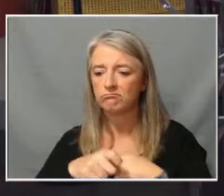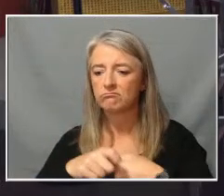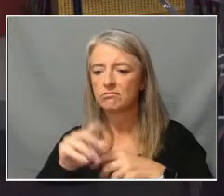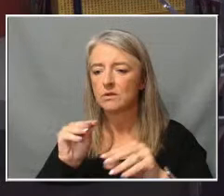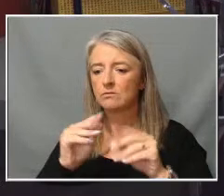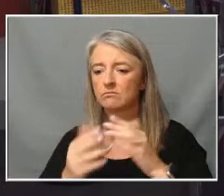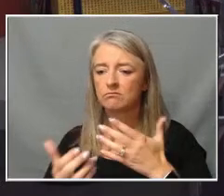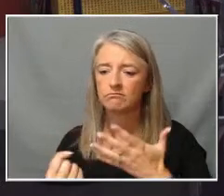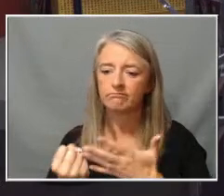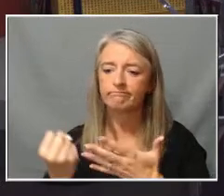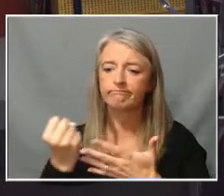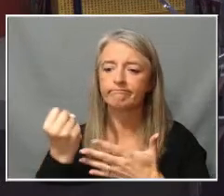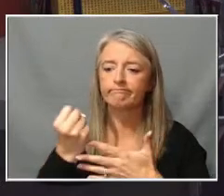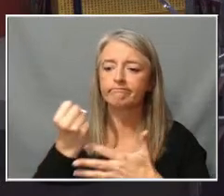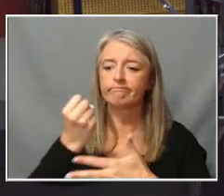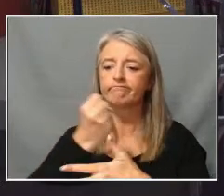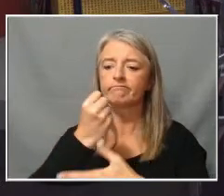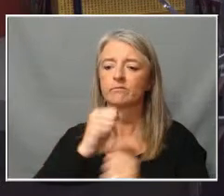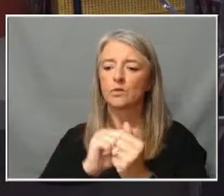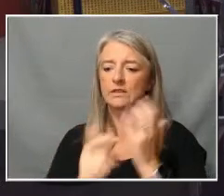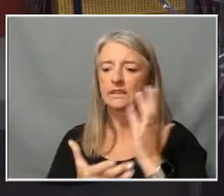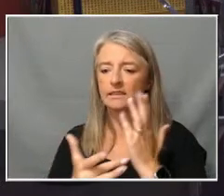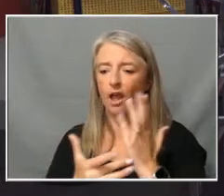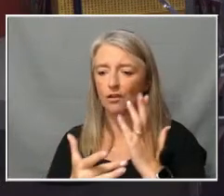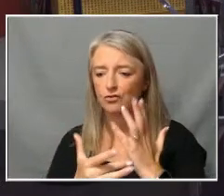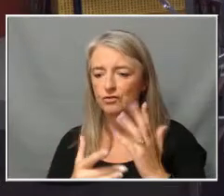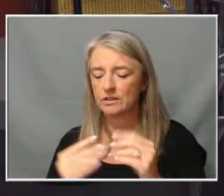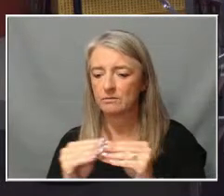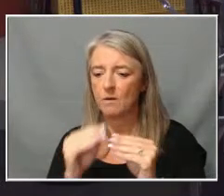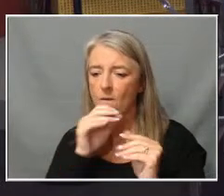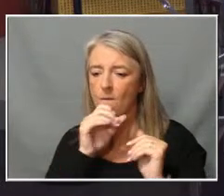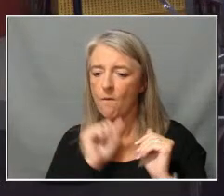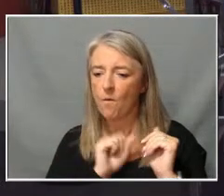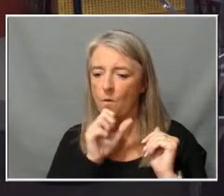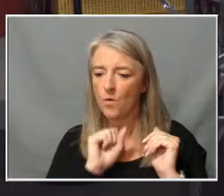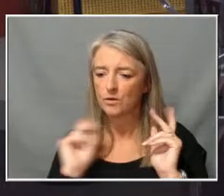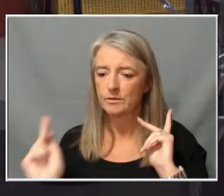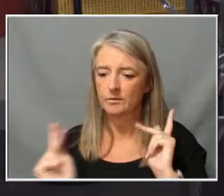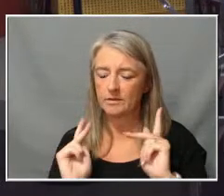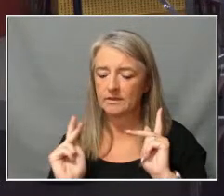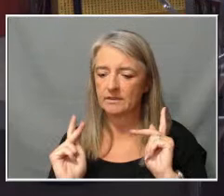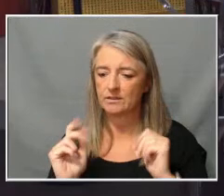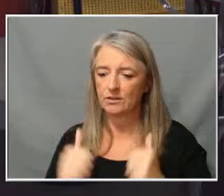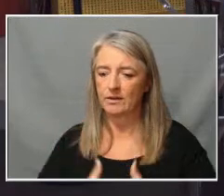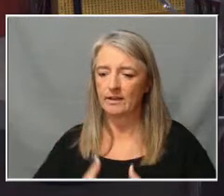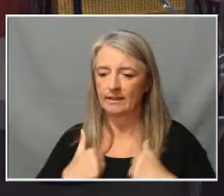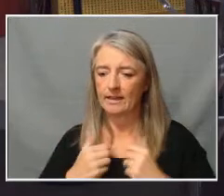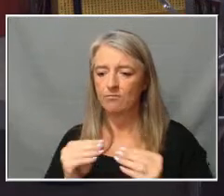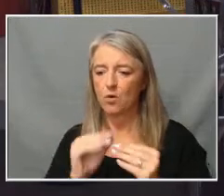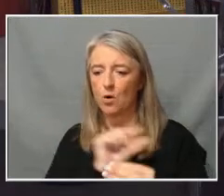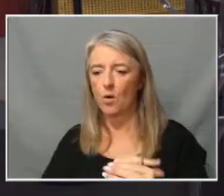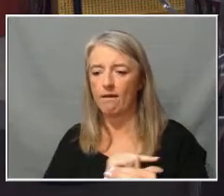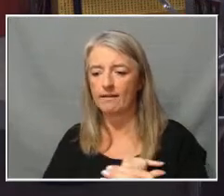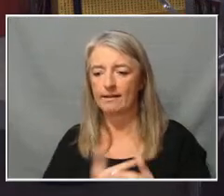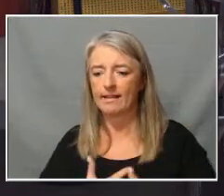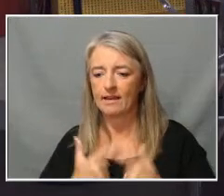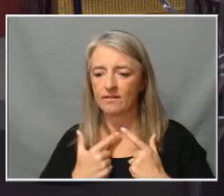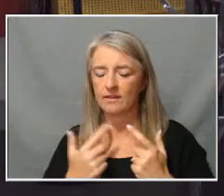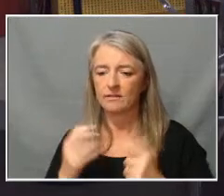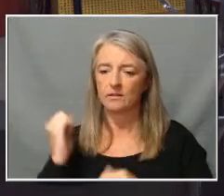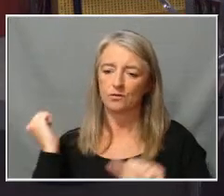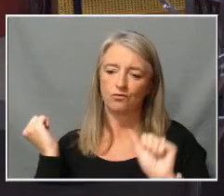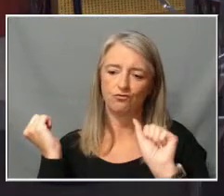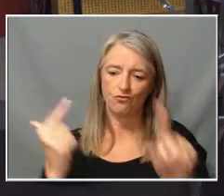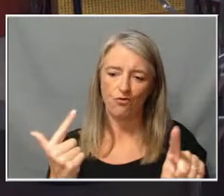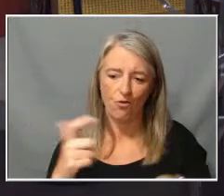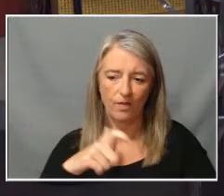move with the technology, especially somebody who's much older, and they could live a much better quality of life, but the time. Getting them there